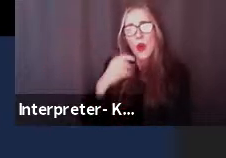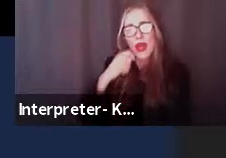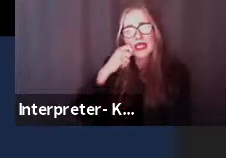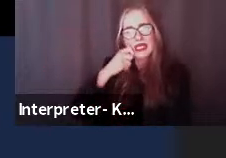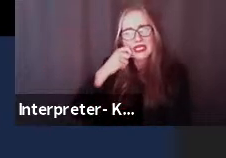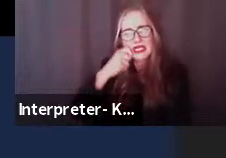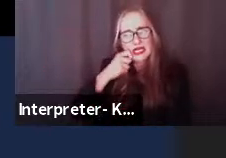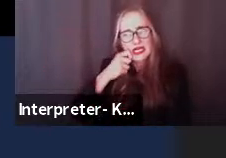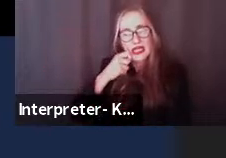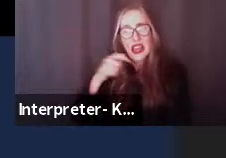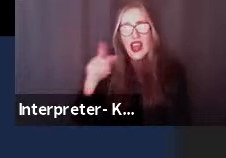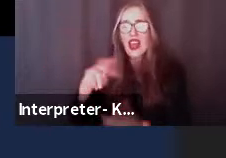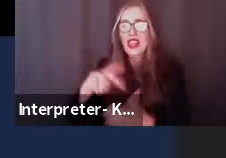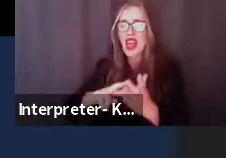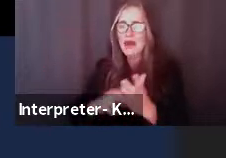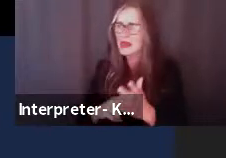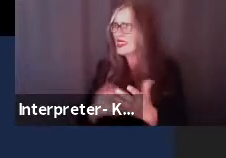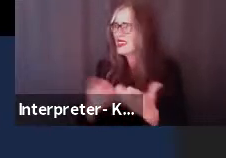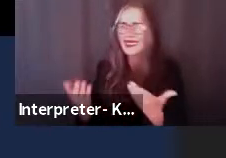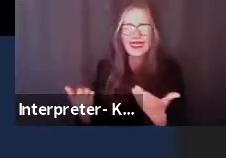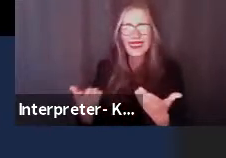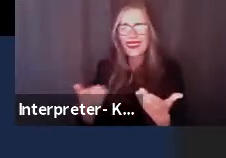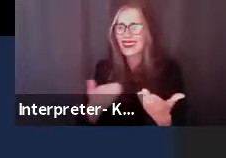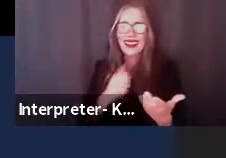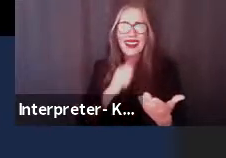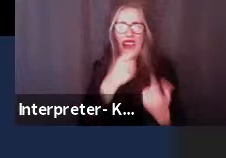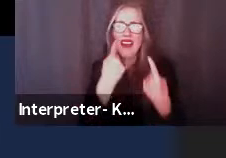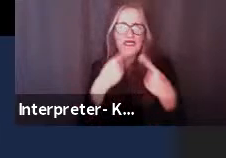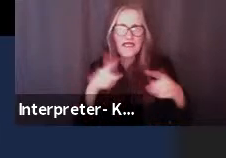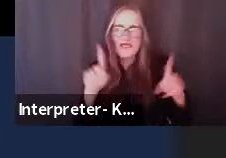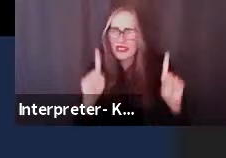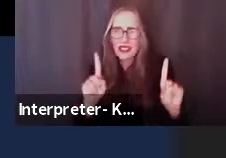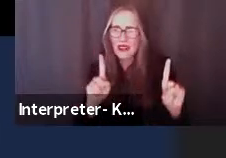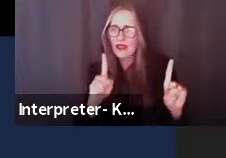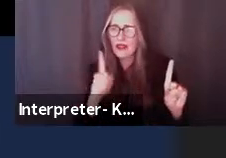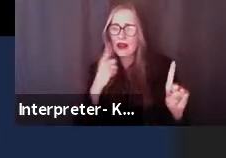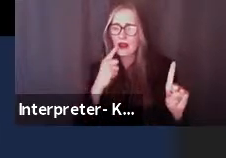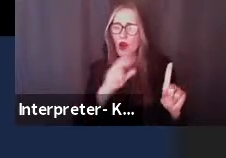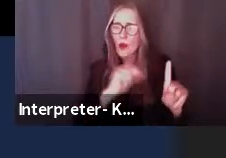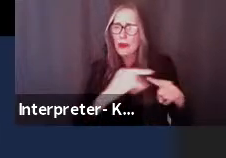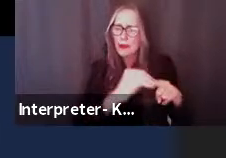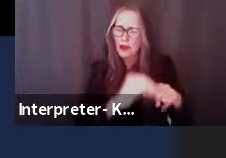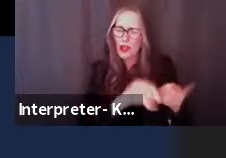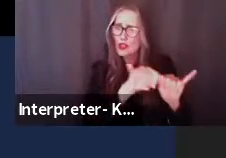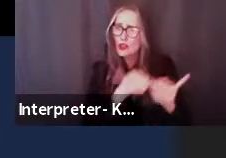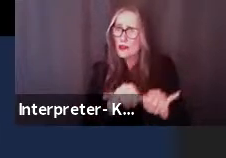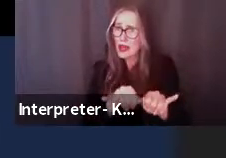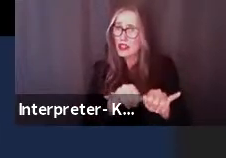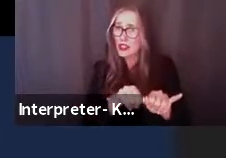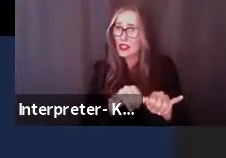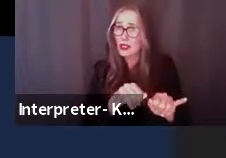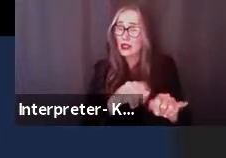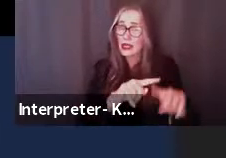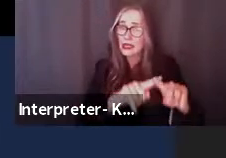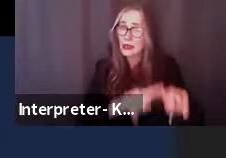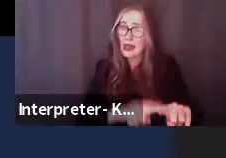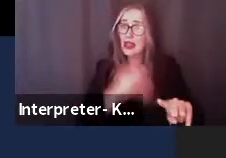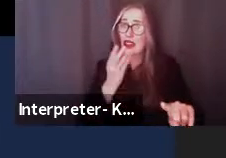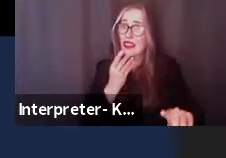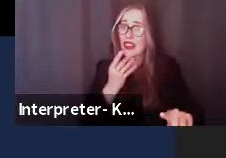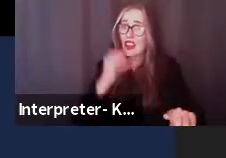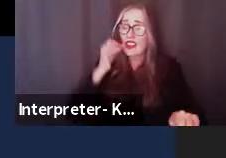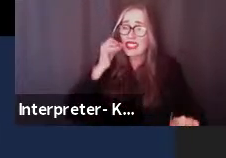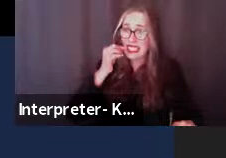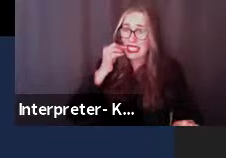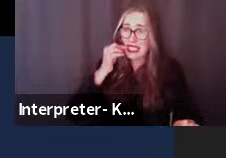primarily tested on white skin and therefore most effective in that um in that environment um and so another